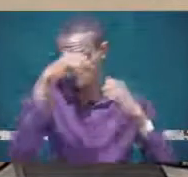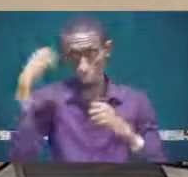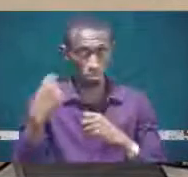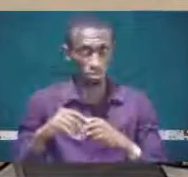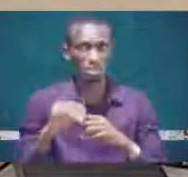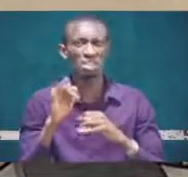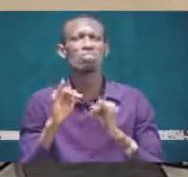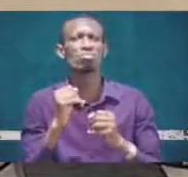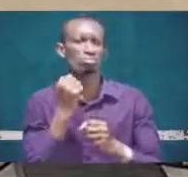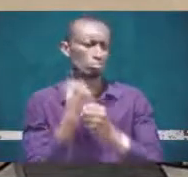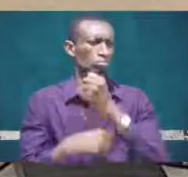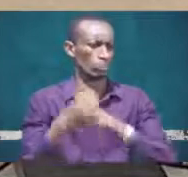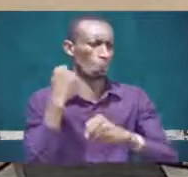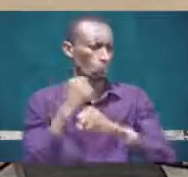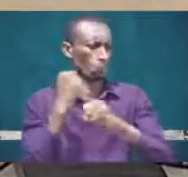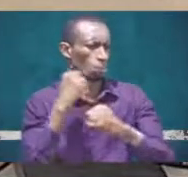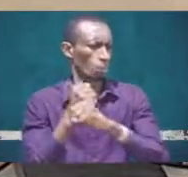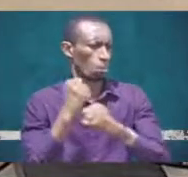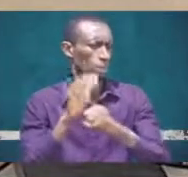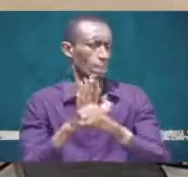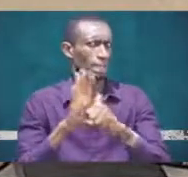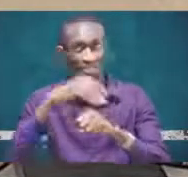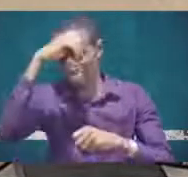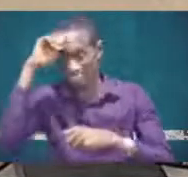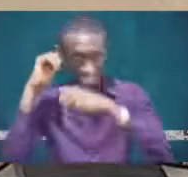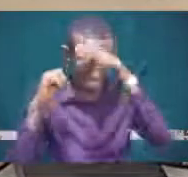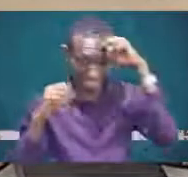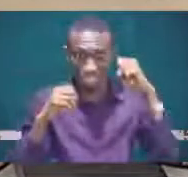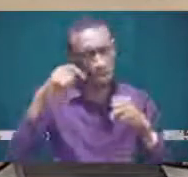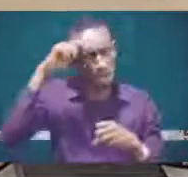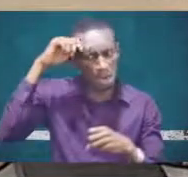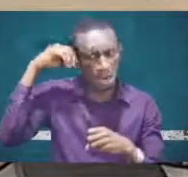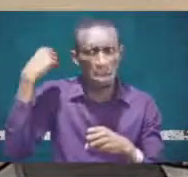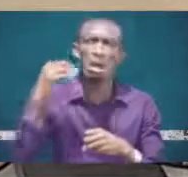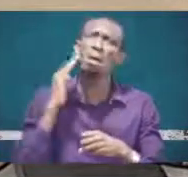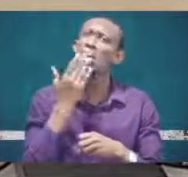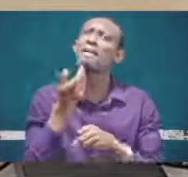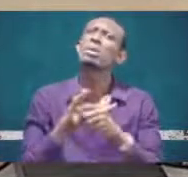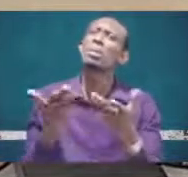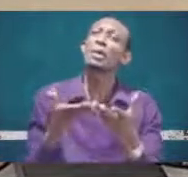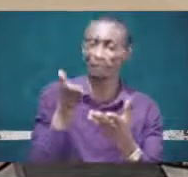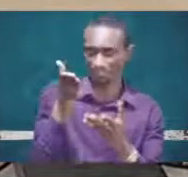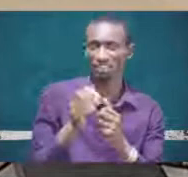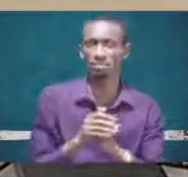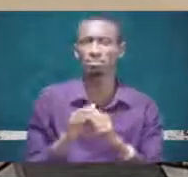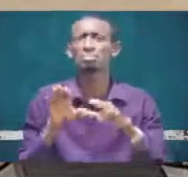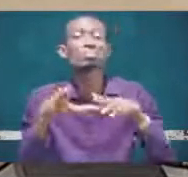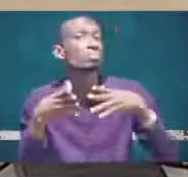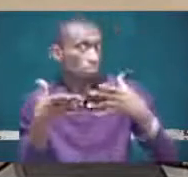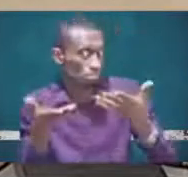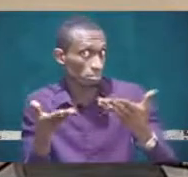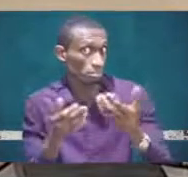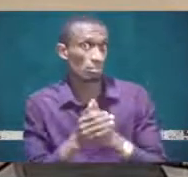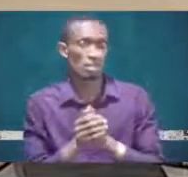when we are working. That is exocrine gland. Let us talk about tear gland or lacrimal gland, which